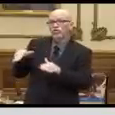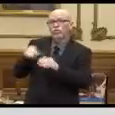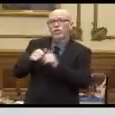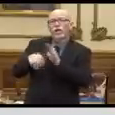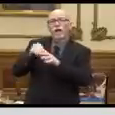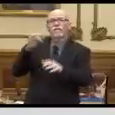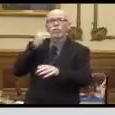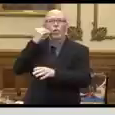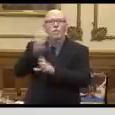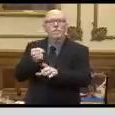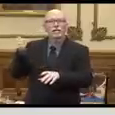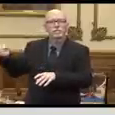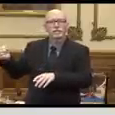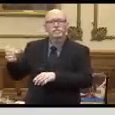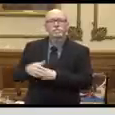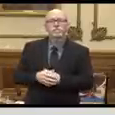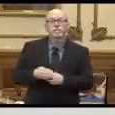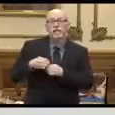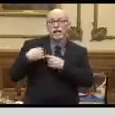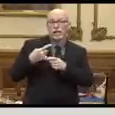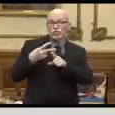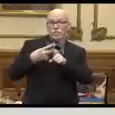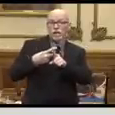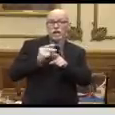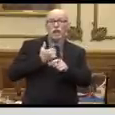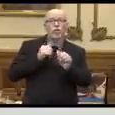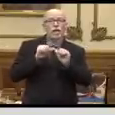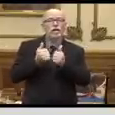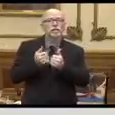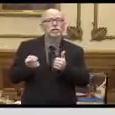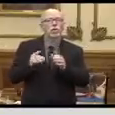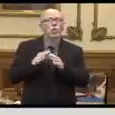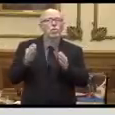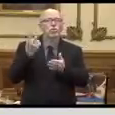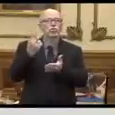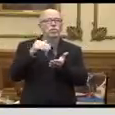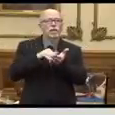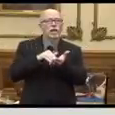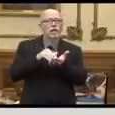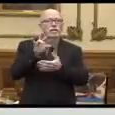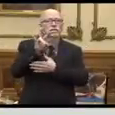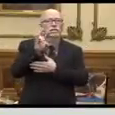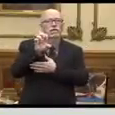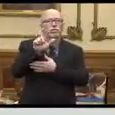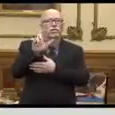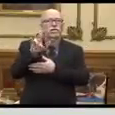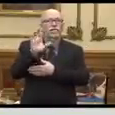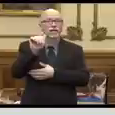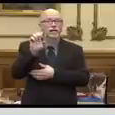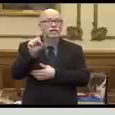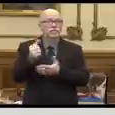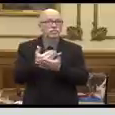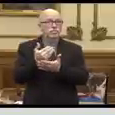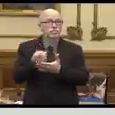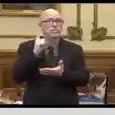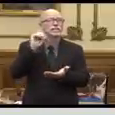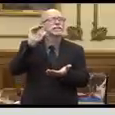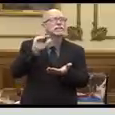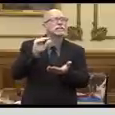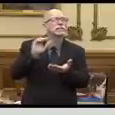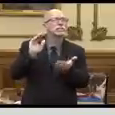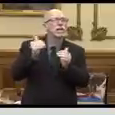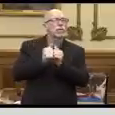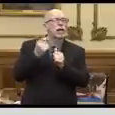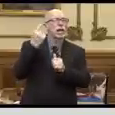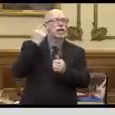placements. In the past 2 months, our agency has opened 2,727 cases, down slightly from the last